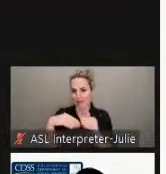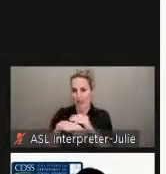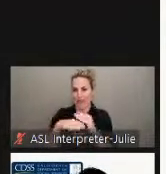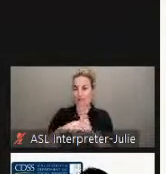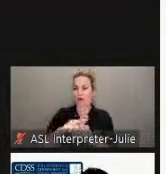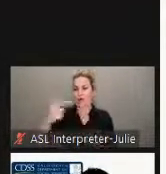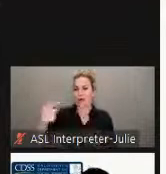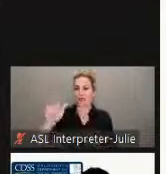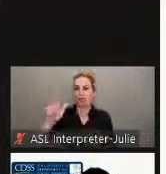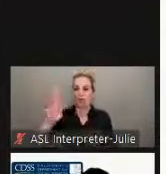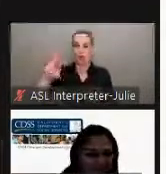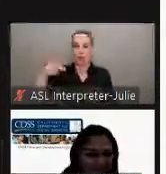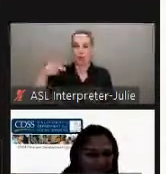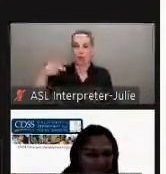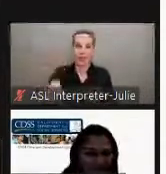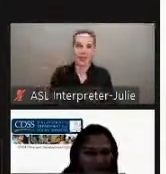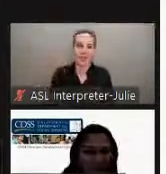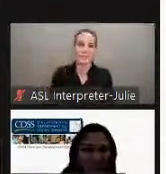Lupe.